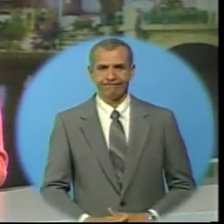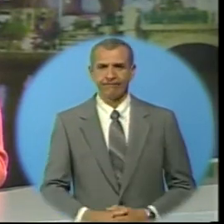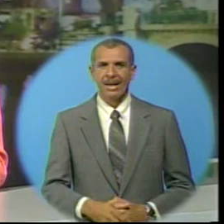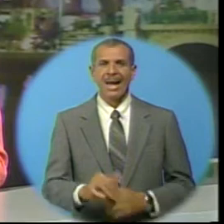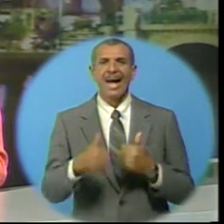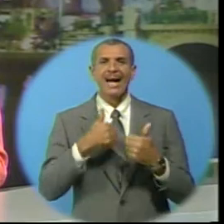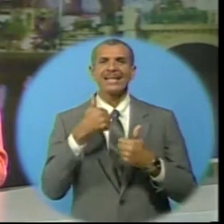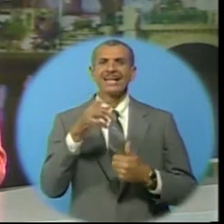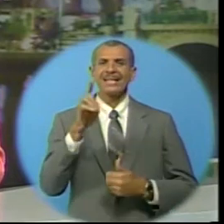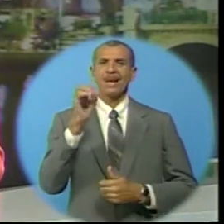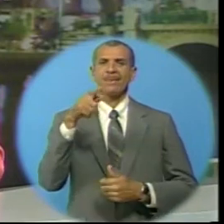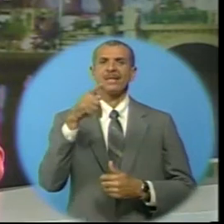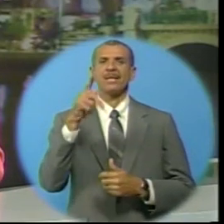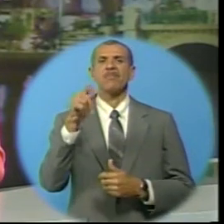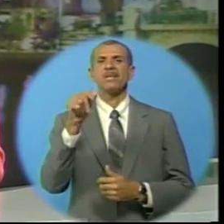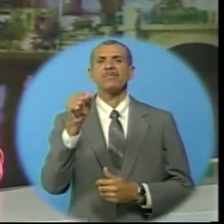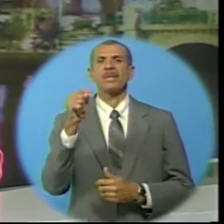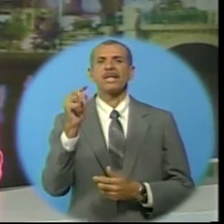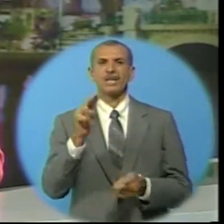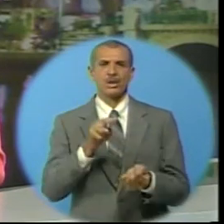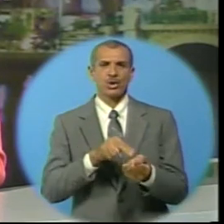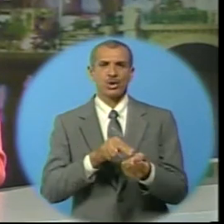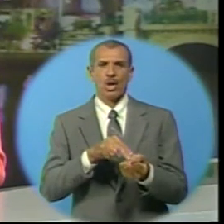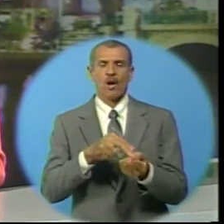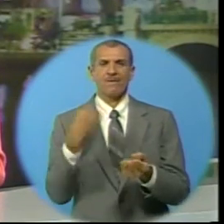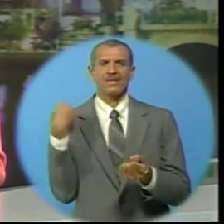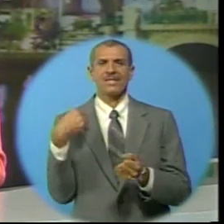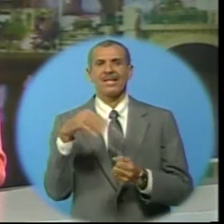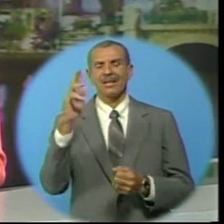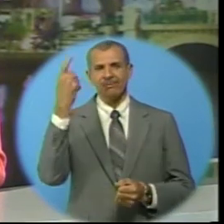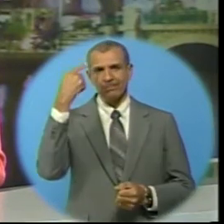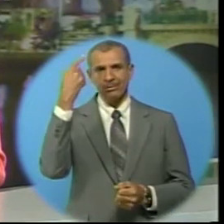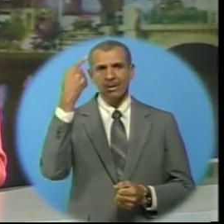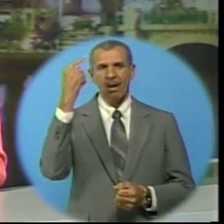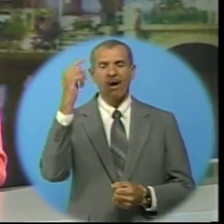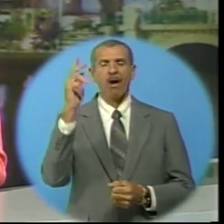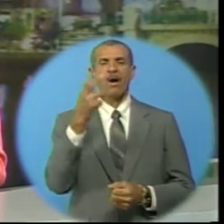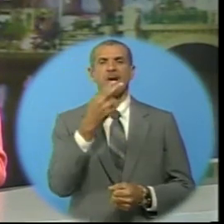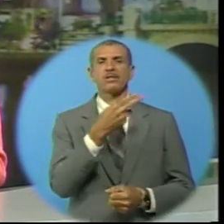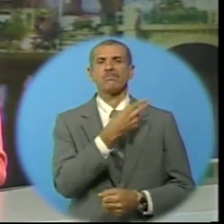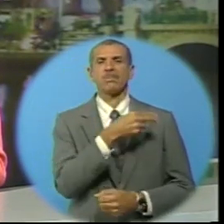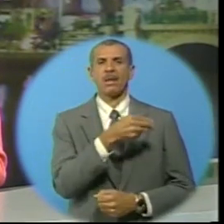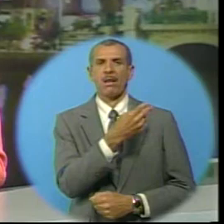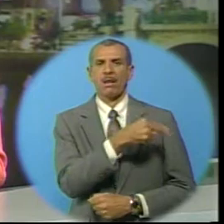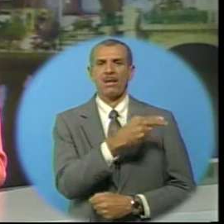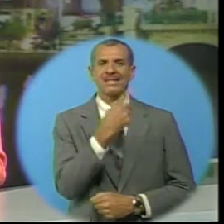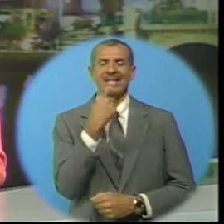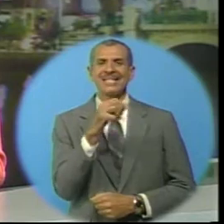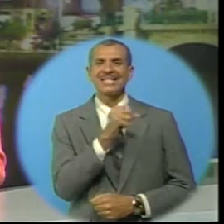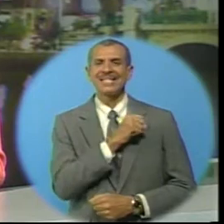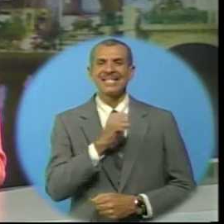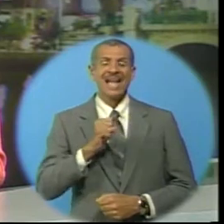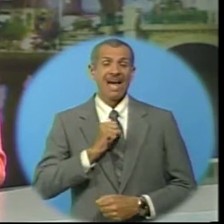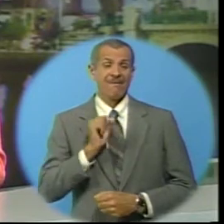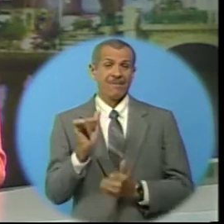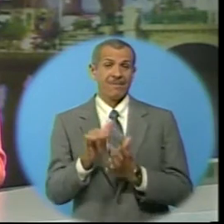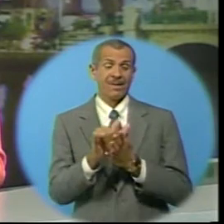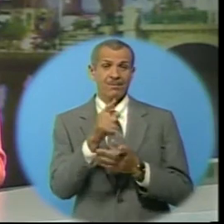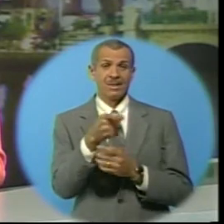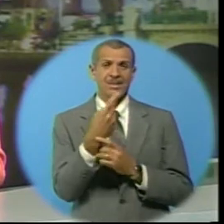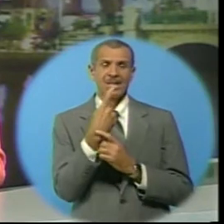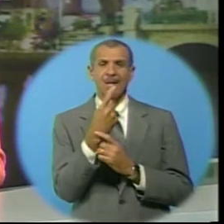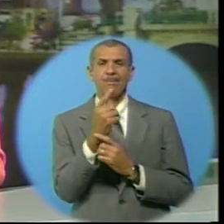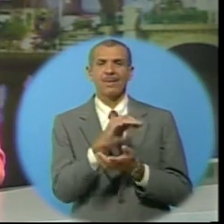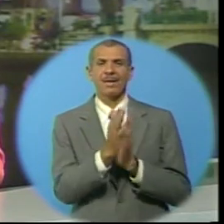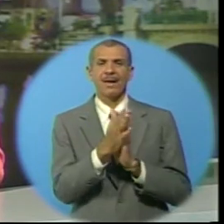Acting Deputy Principal Nursing Officer at the Psychiatric Hospital, Sandra Barrow, says staff of the mental institution are often